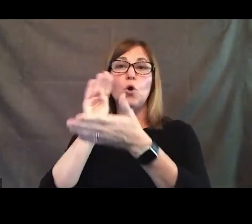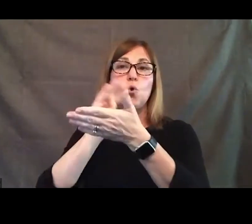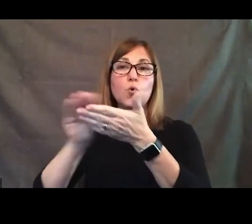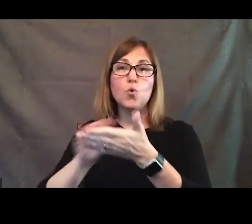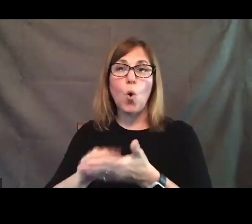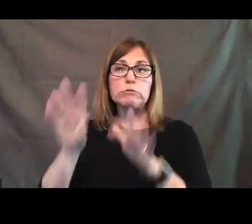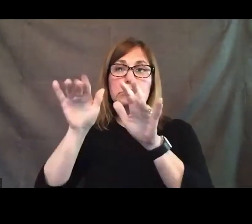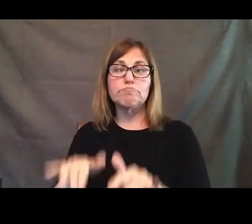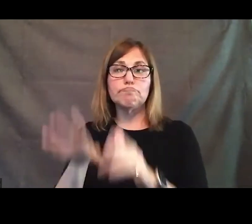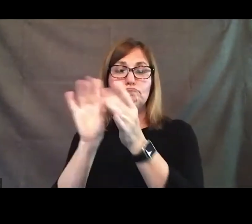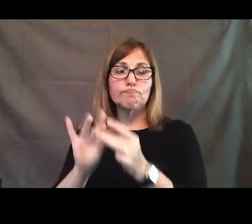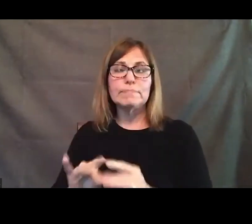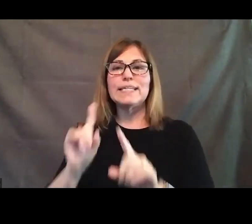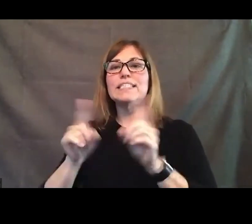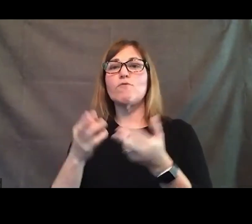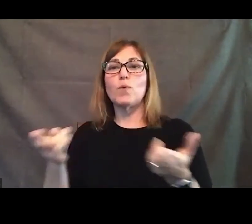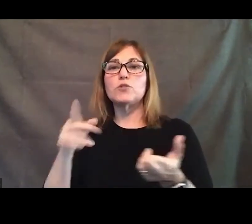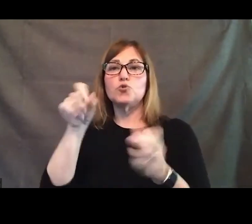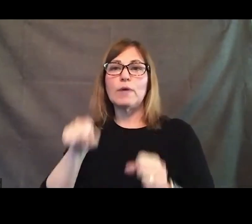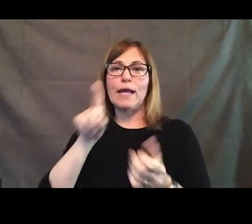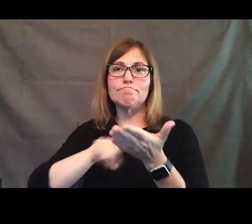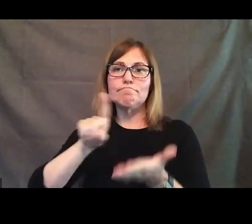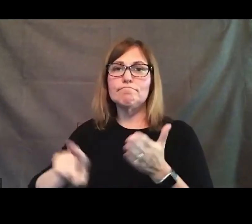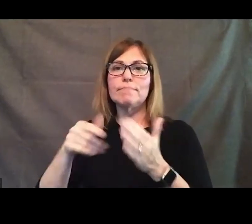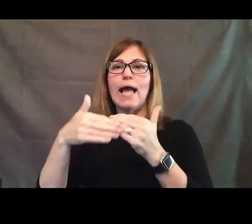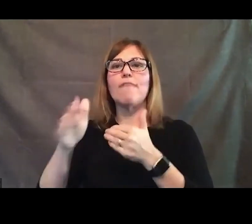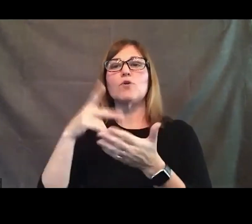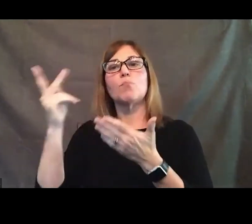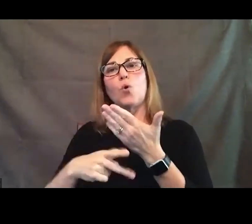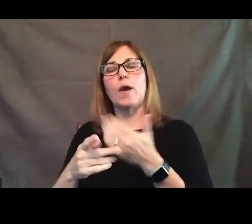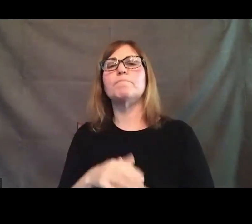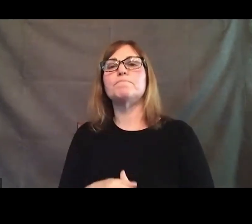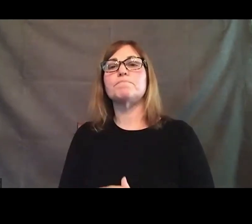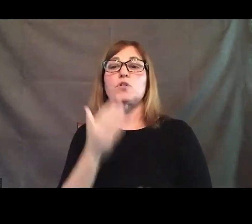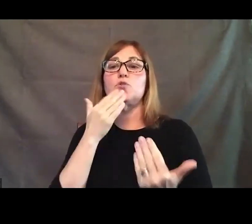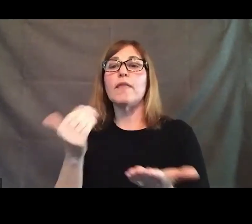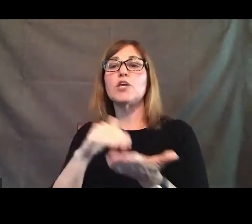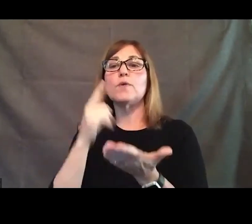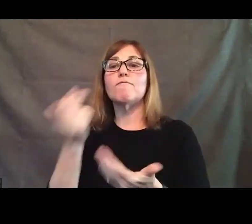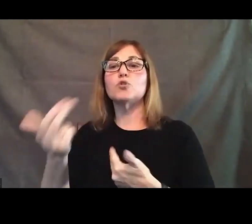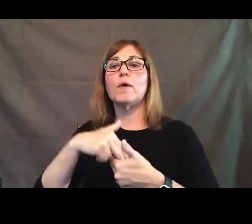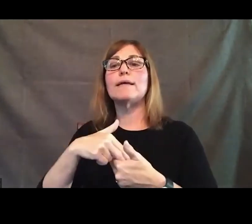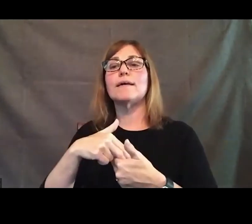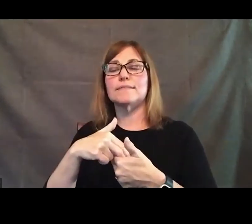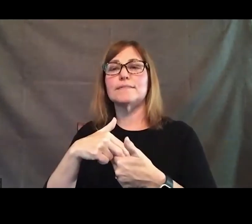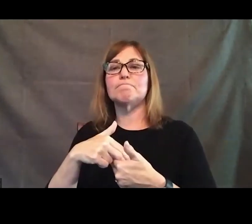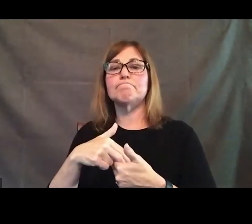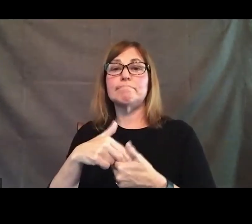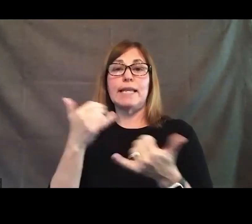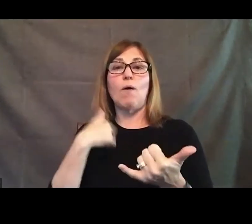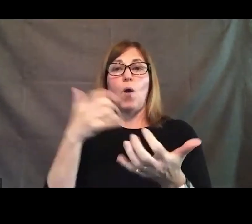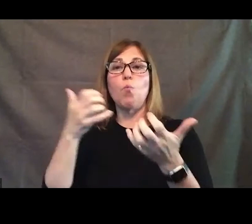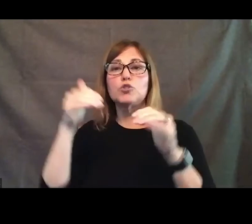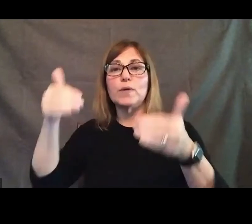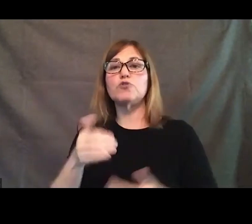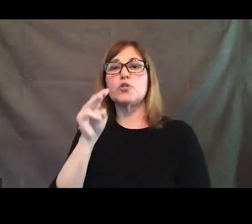different resources that you can explore after our program. So thank you again for joining us. And now I would like to introduce Mary Hartley,